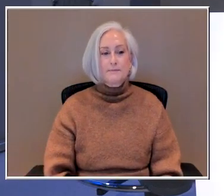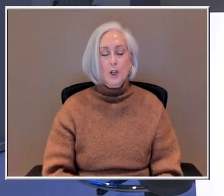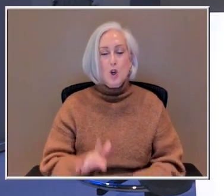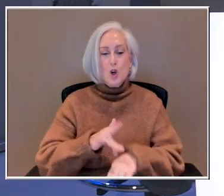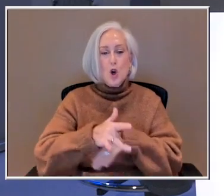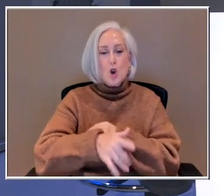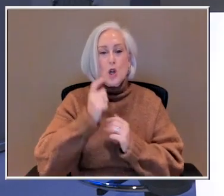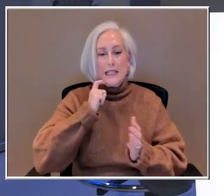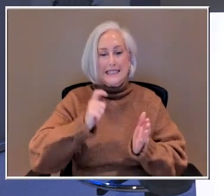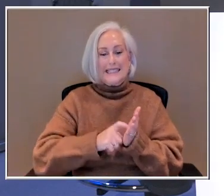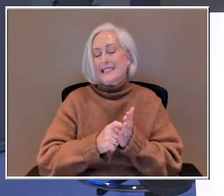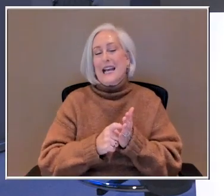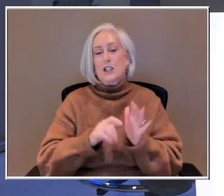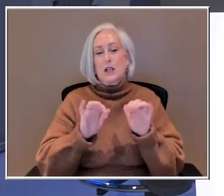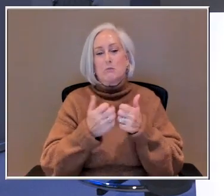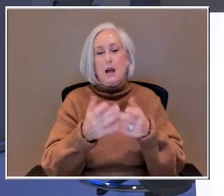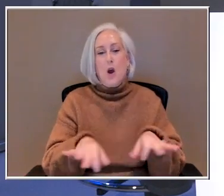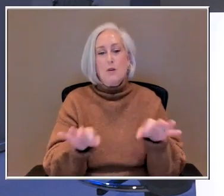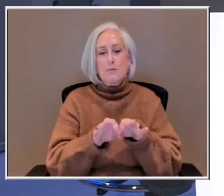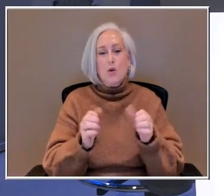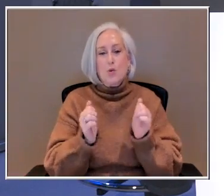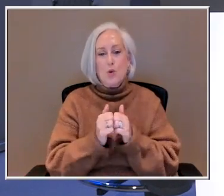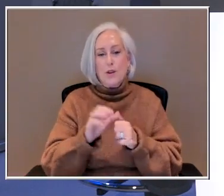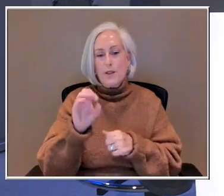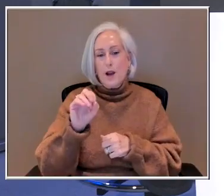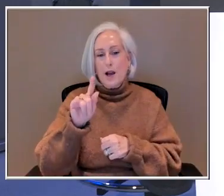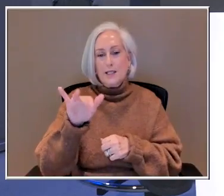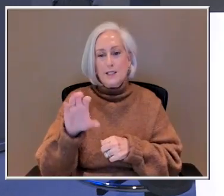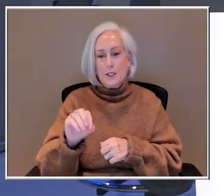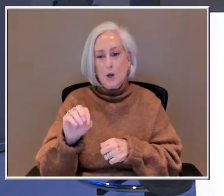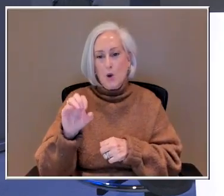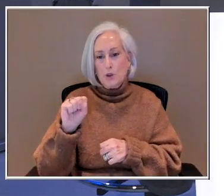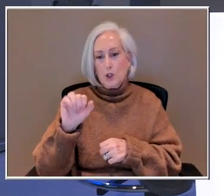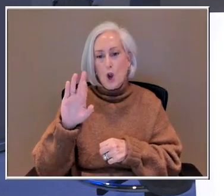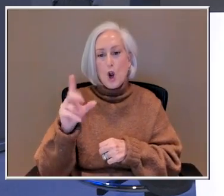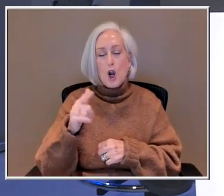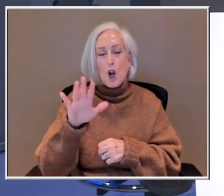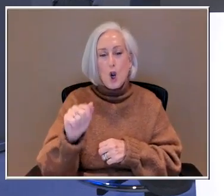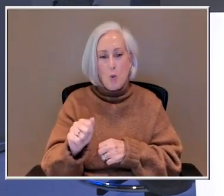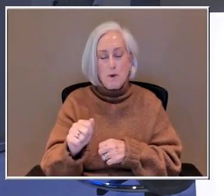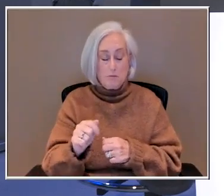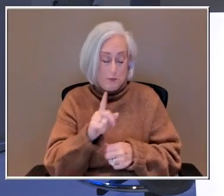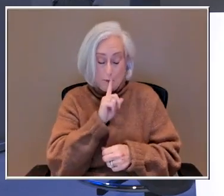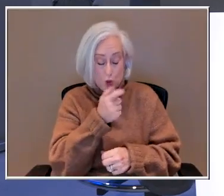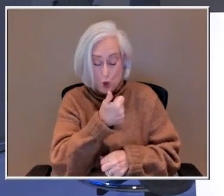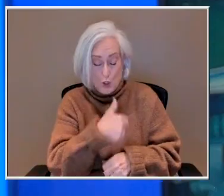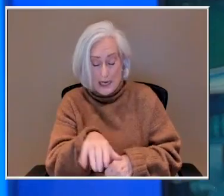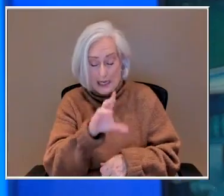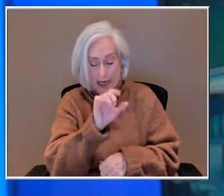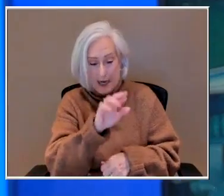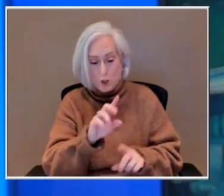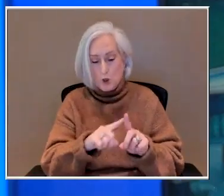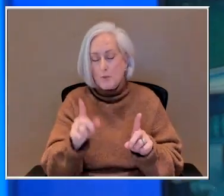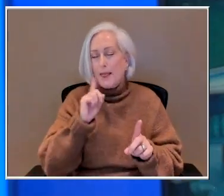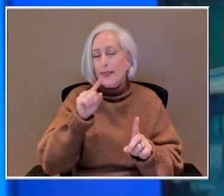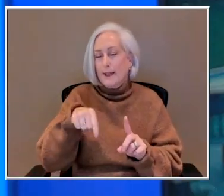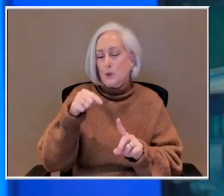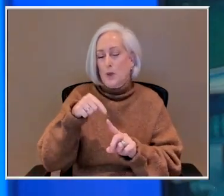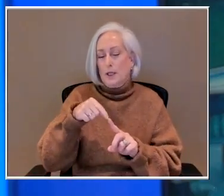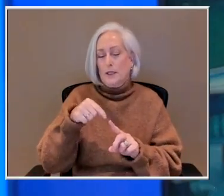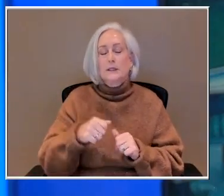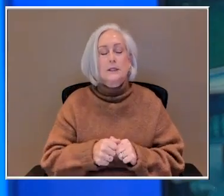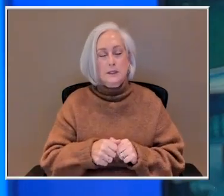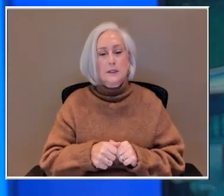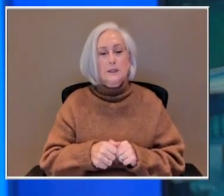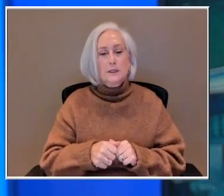with osteosarcoma. I mean, I would imagine with any cancer, but particular with this one. Right, so we do like to, I mean, it's always best